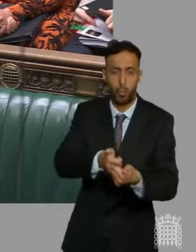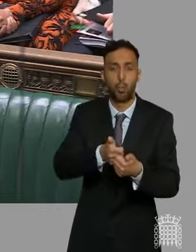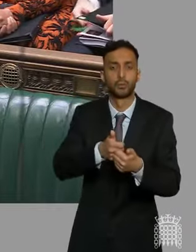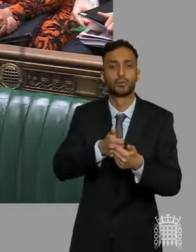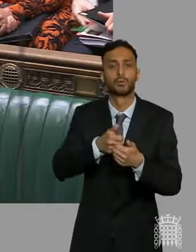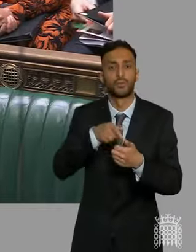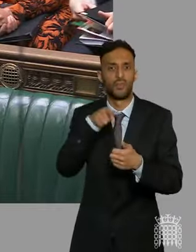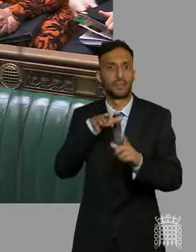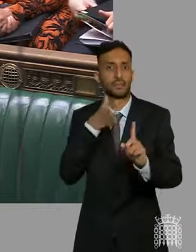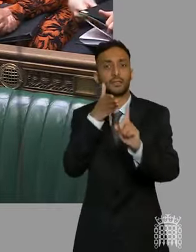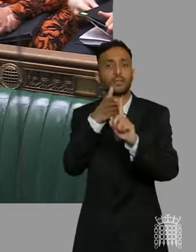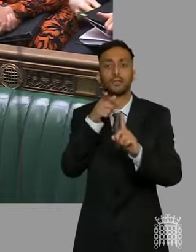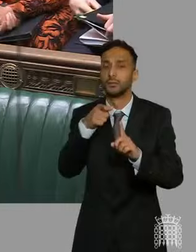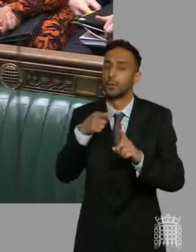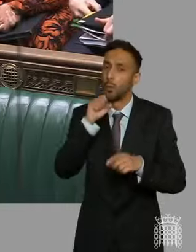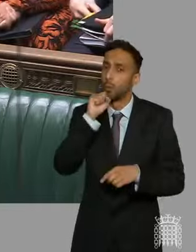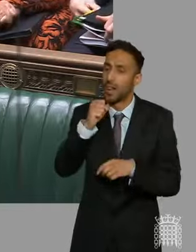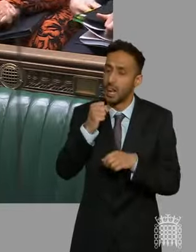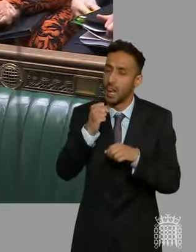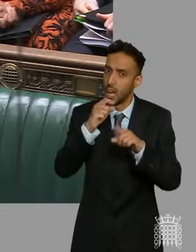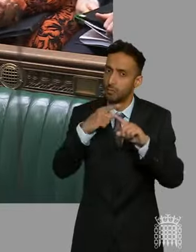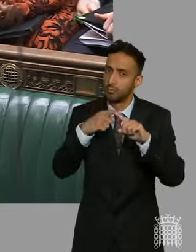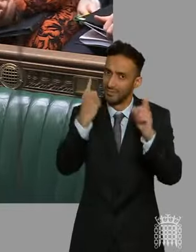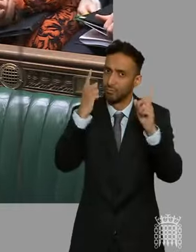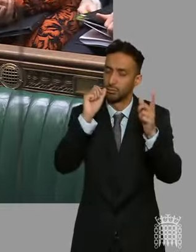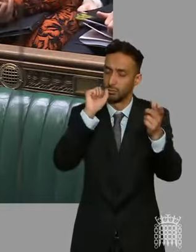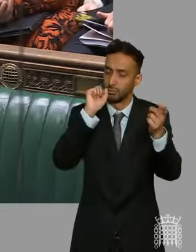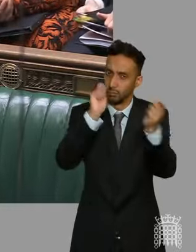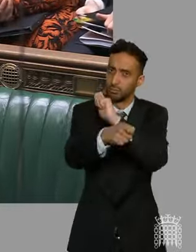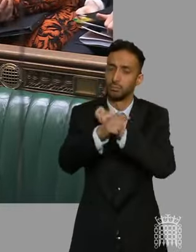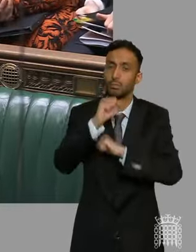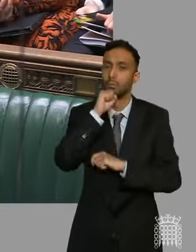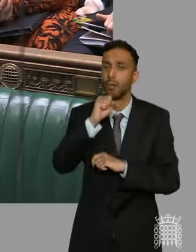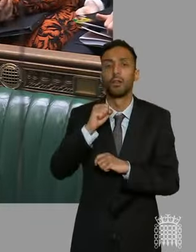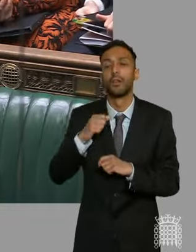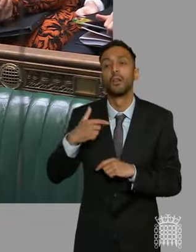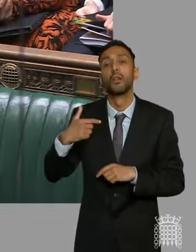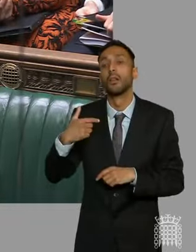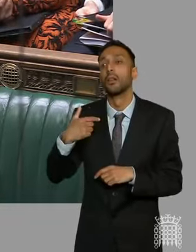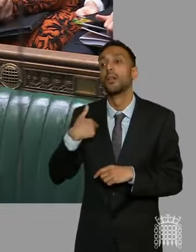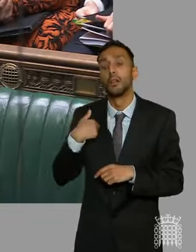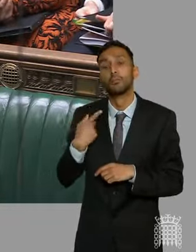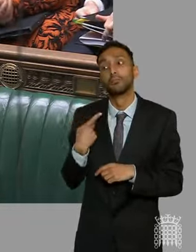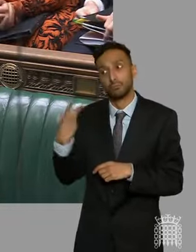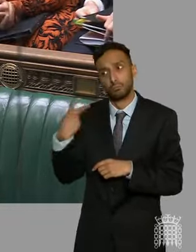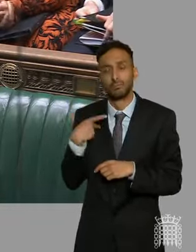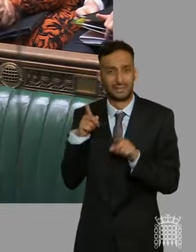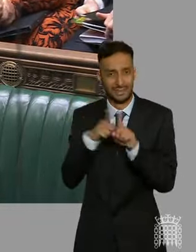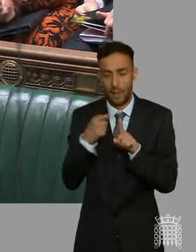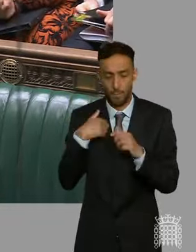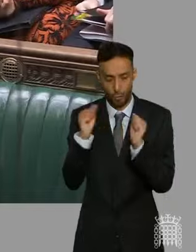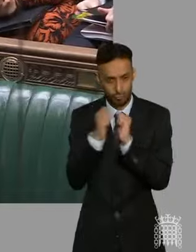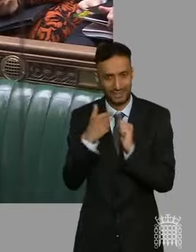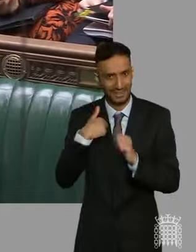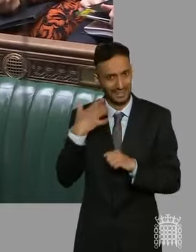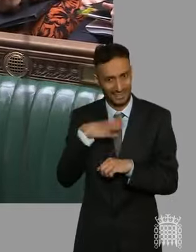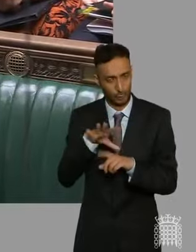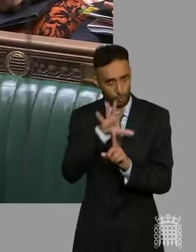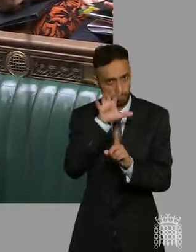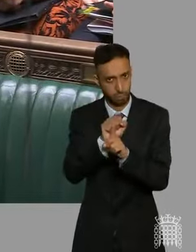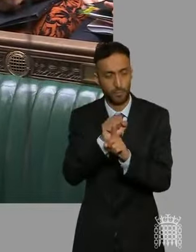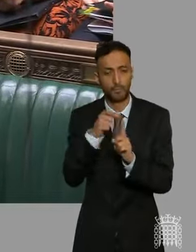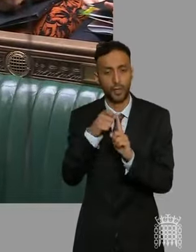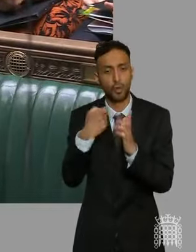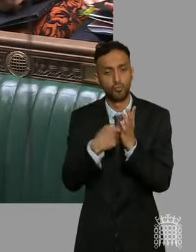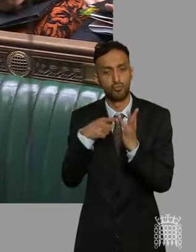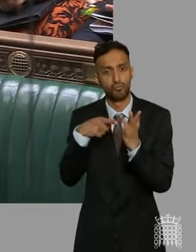share a commitment to detecting prostate cancer earlier and treating it faster, and we must do that. Our National Cancer Plan will improve the way